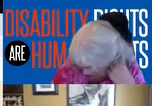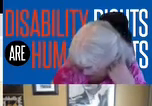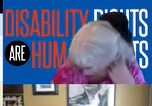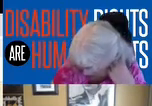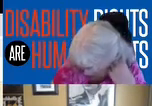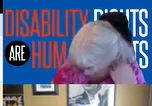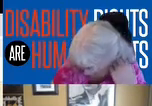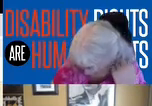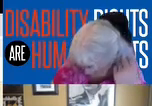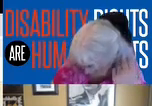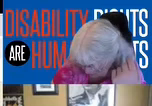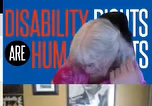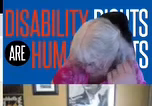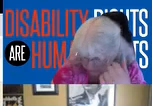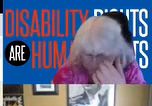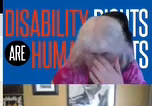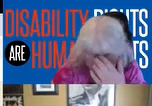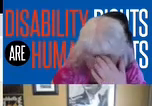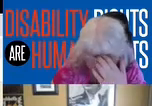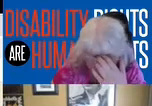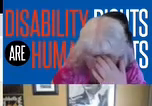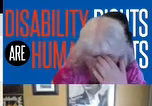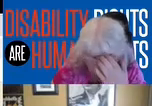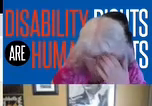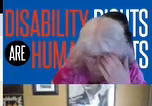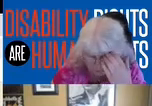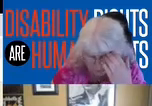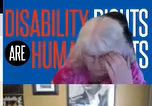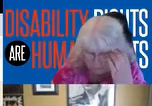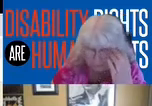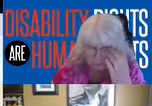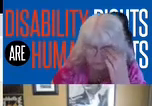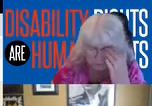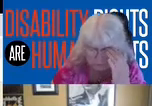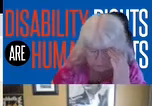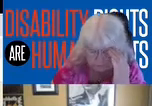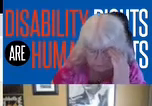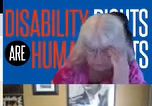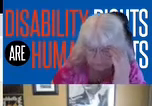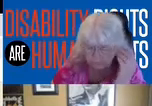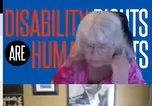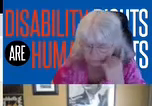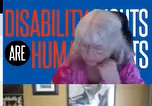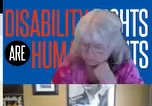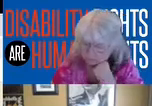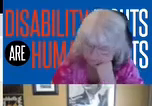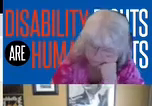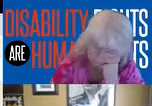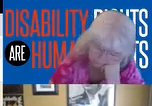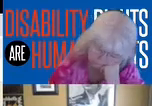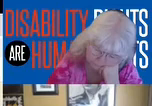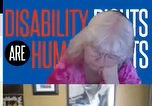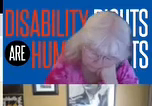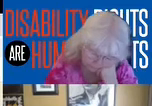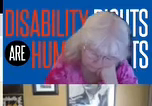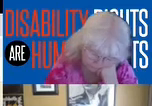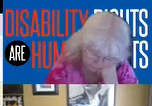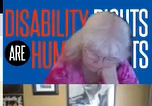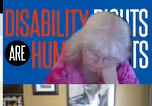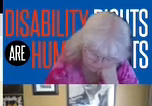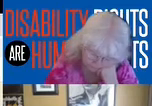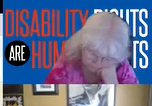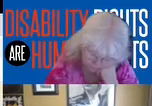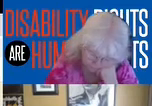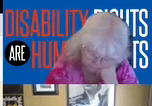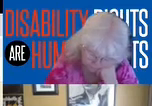with, from what I understand, with most screen readers. Again, everyone has a different experience